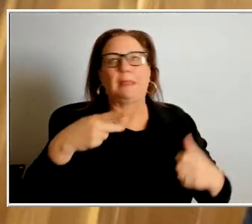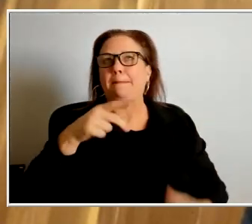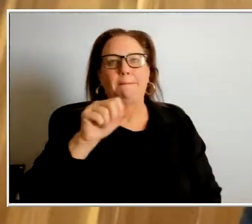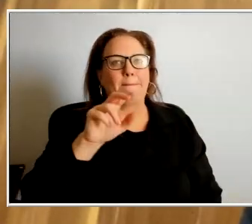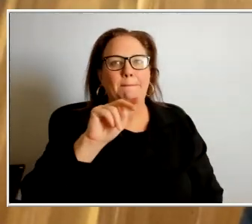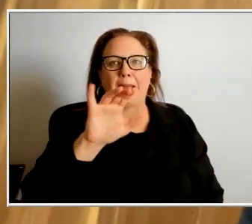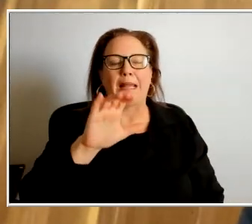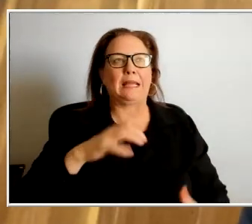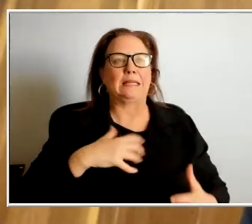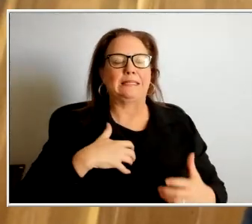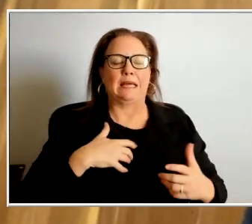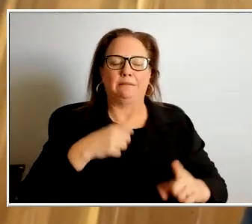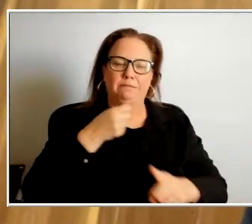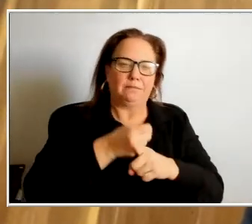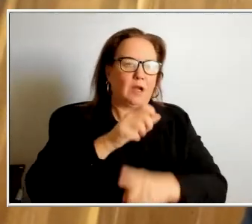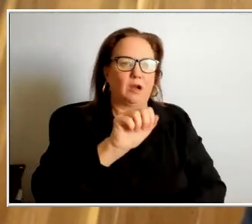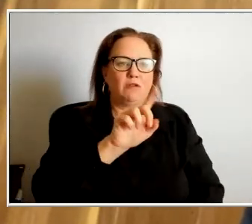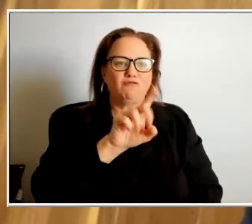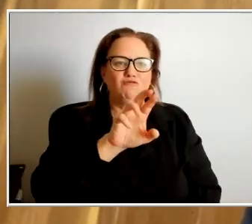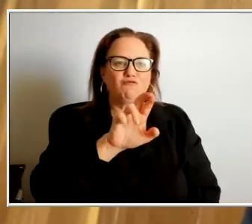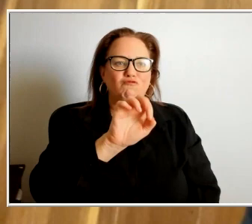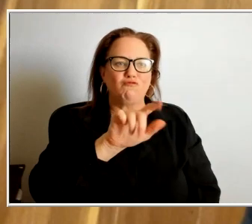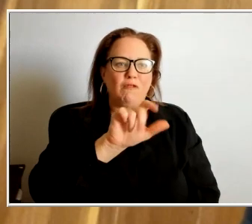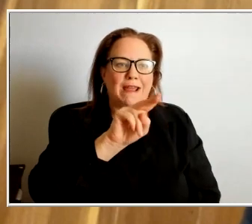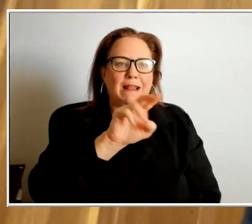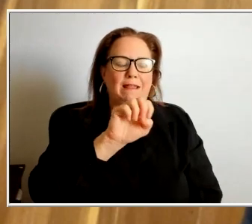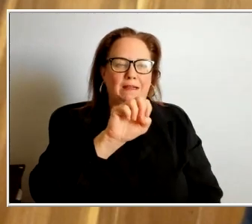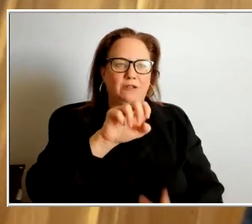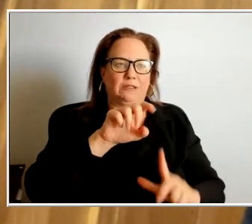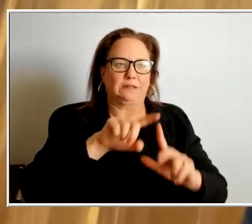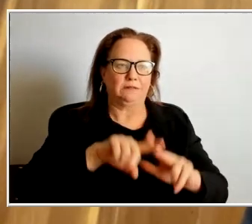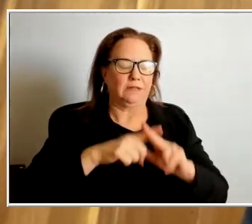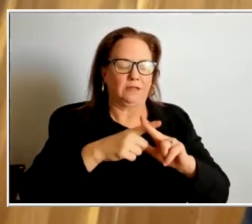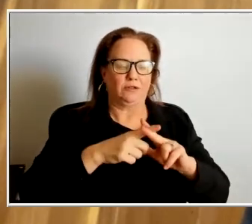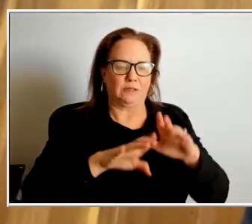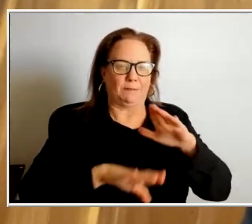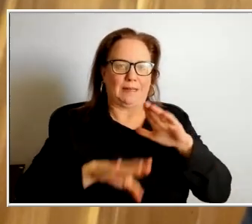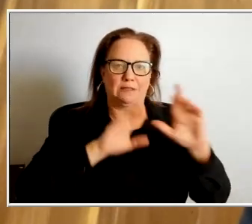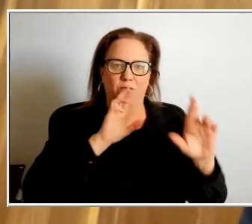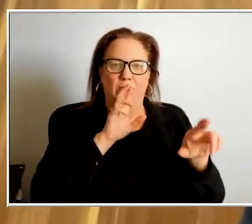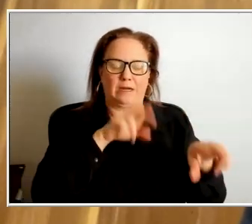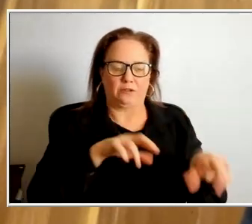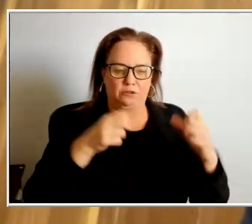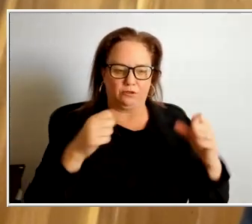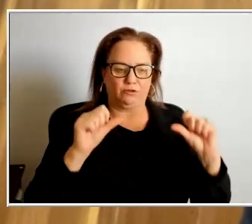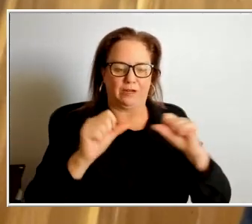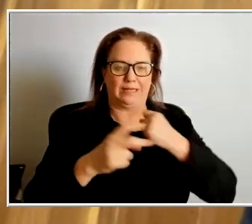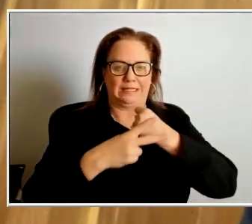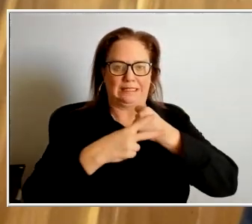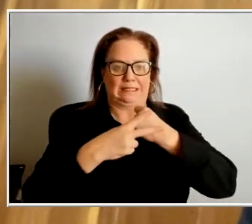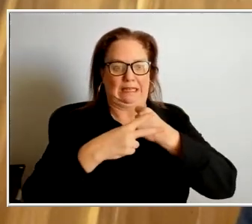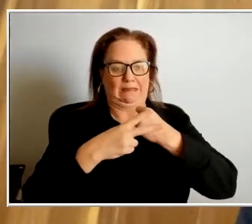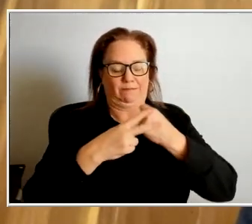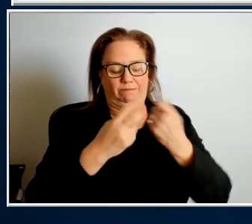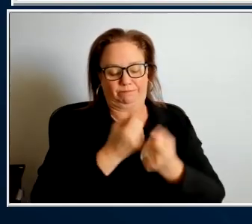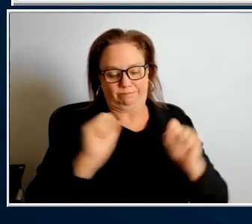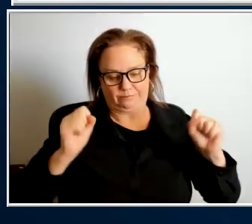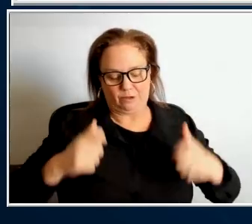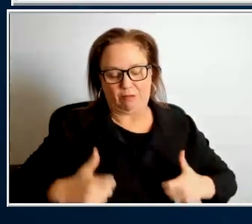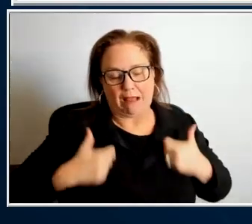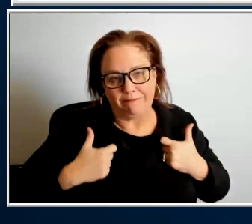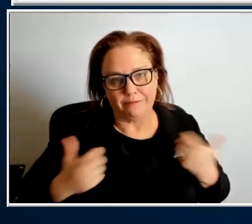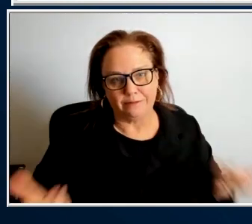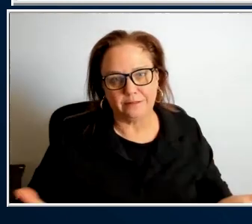that adrenaline kicks in, and you're just doing the basic reactions, which is try and save yourself at that point. And you